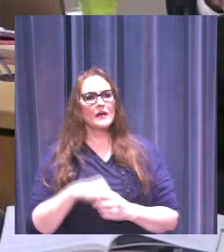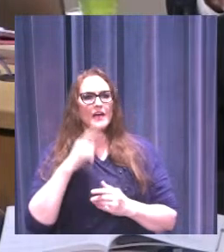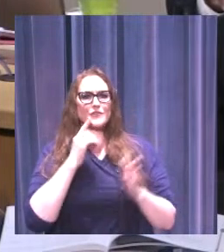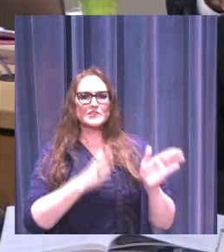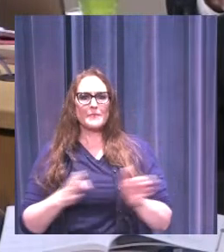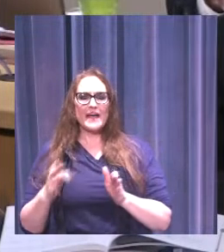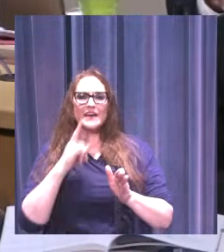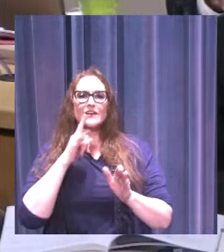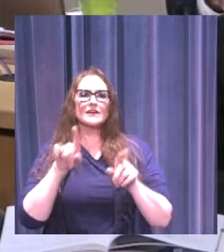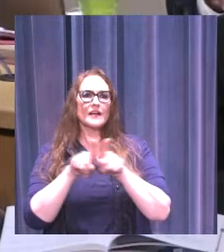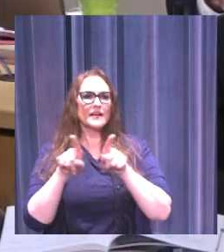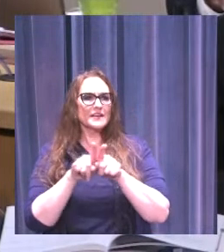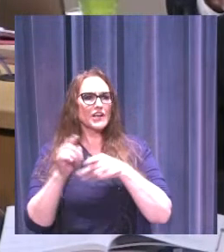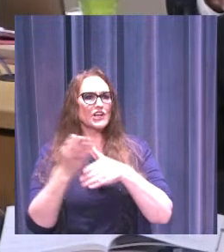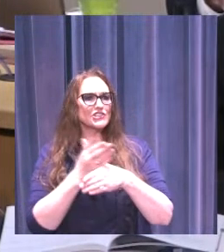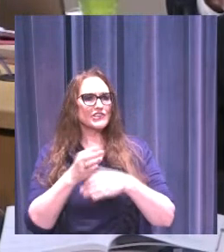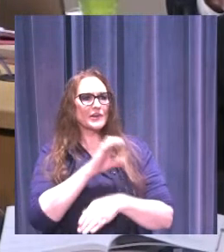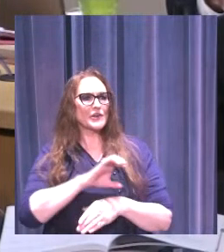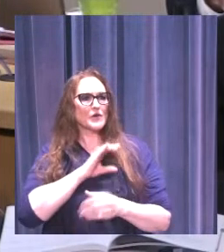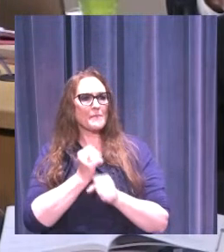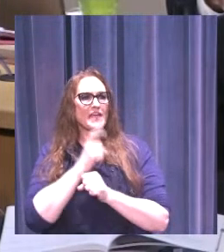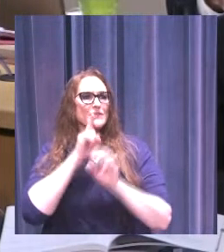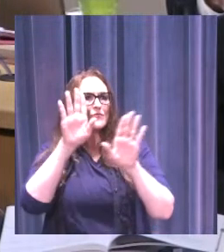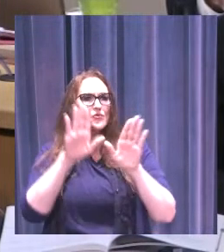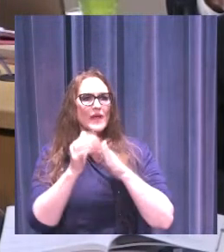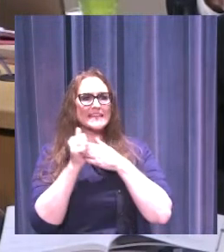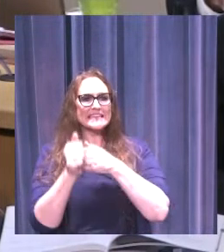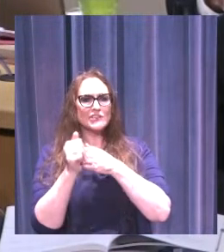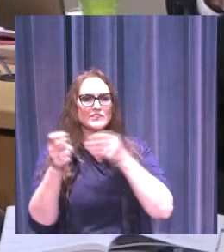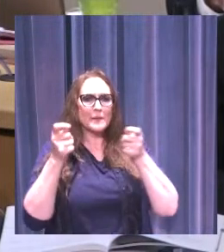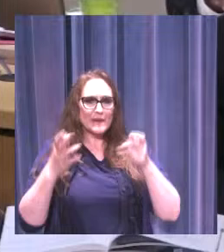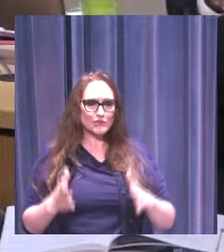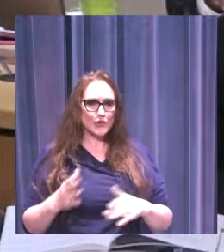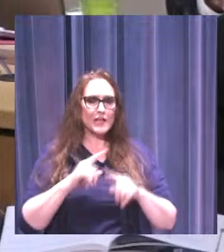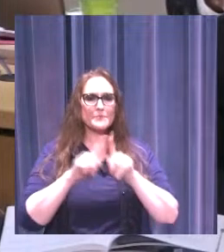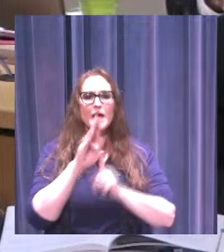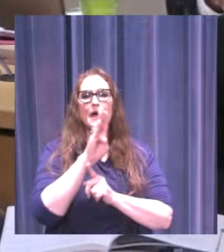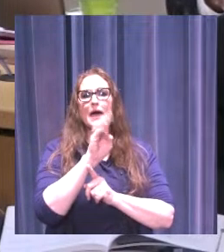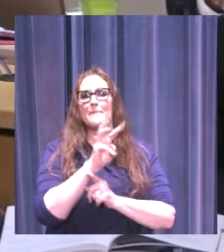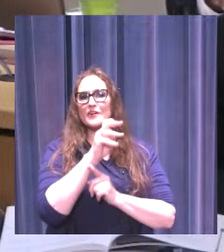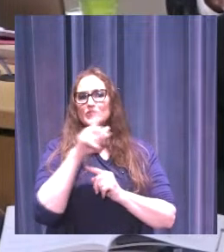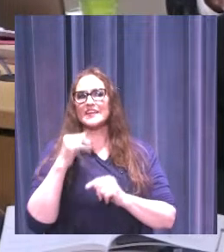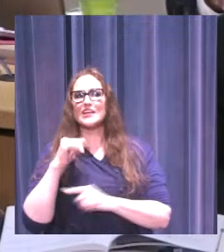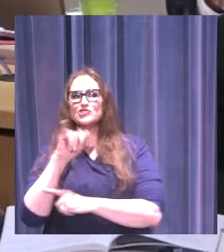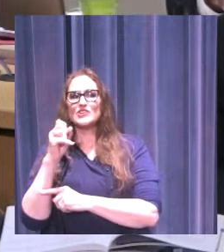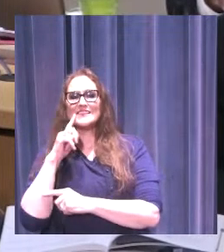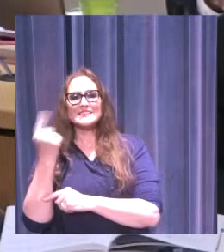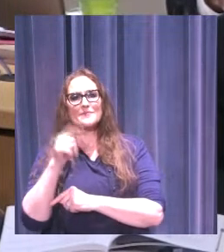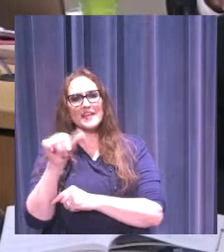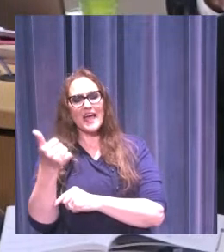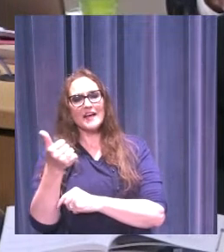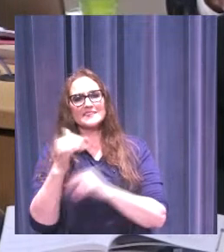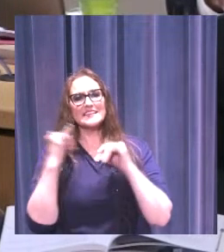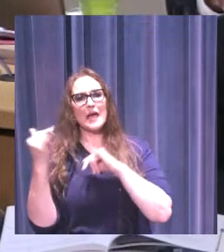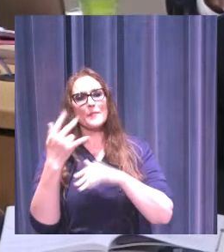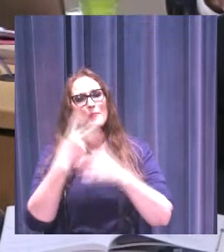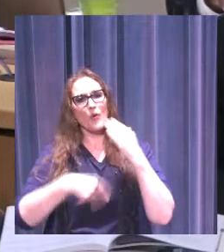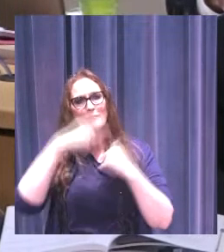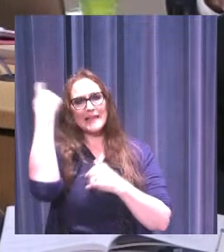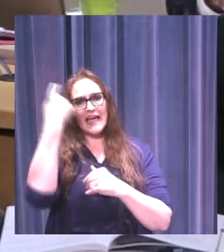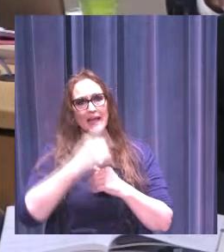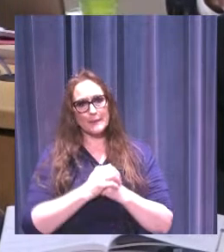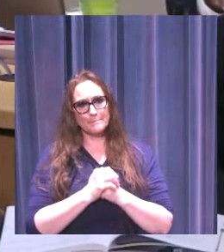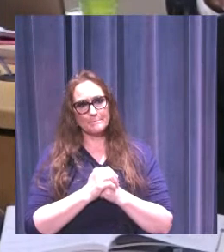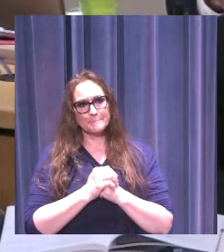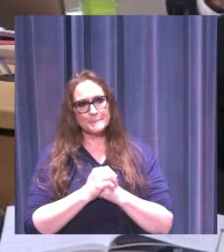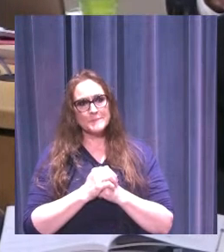to sharing characteristics that make them great leaders and administrators, Beverly and Jason have something else in common. They're both black. These